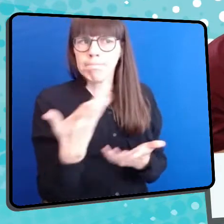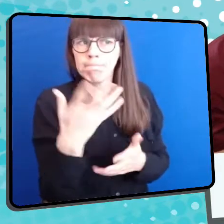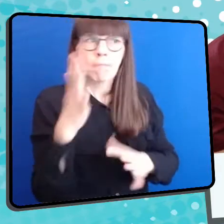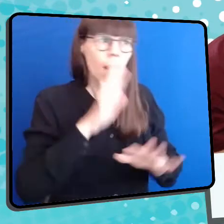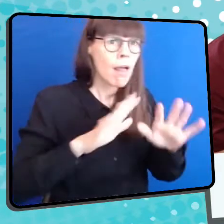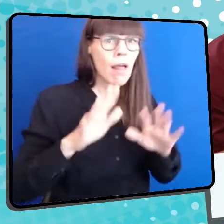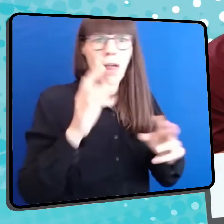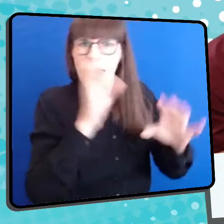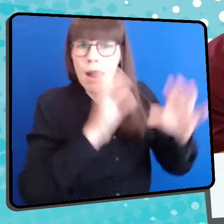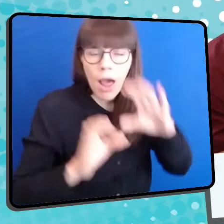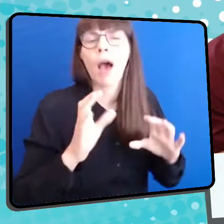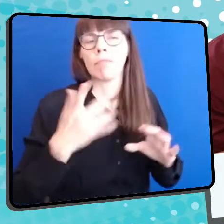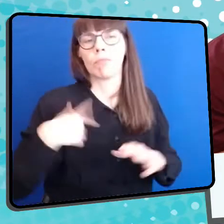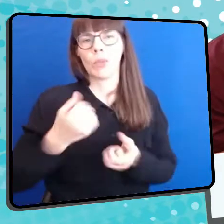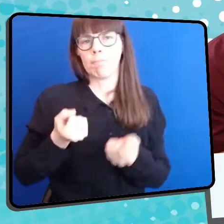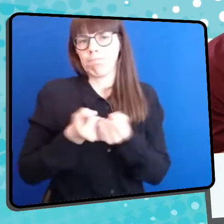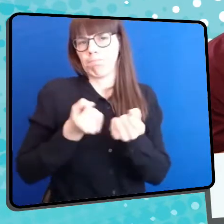out with.